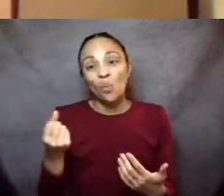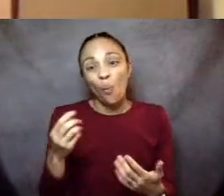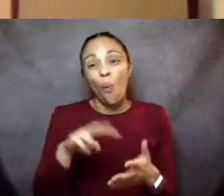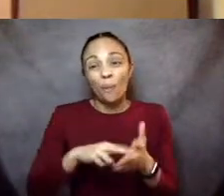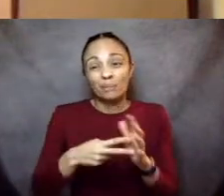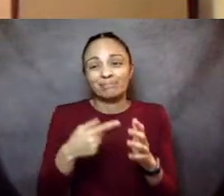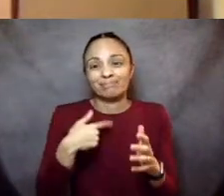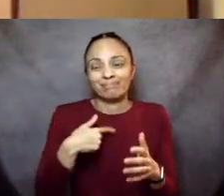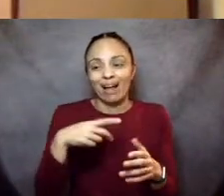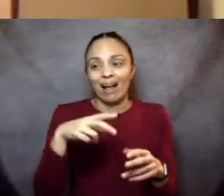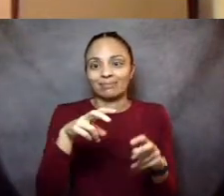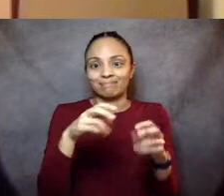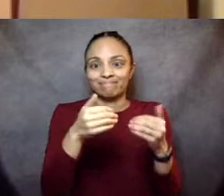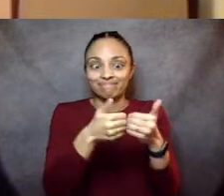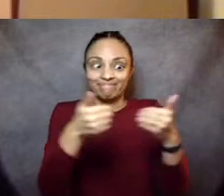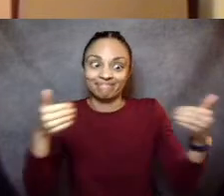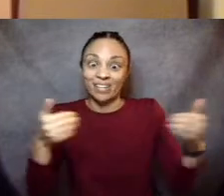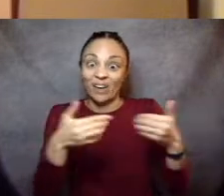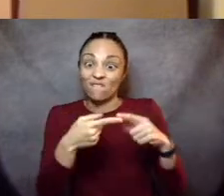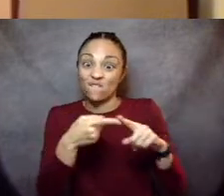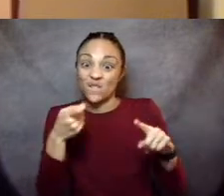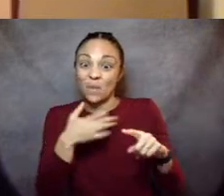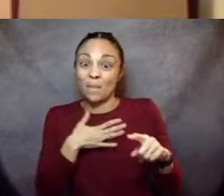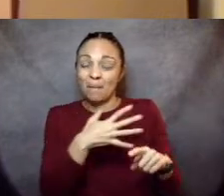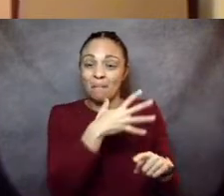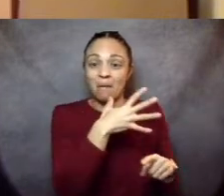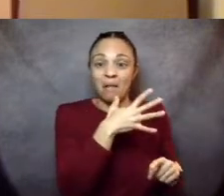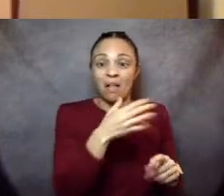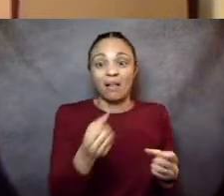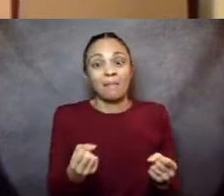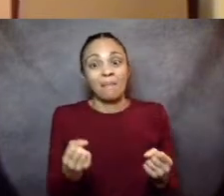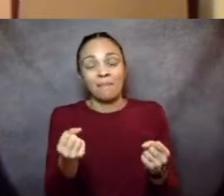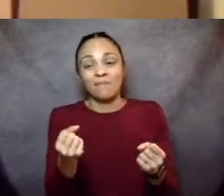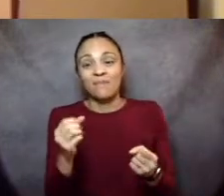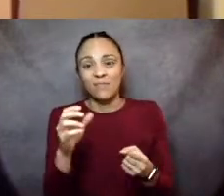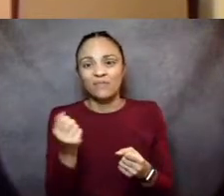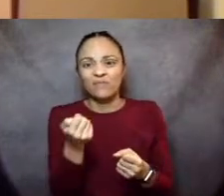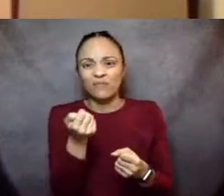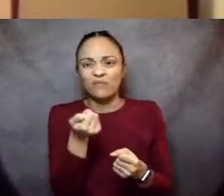separated that long from my mother, who was an amazing woman.